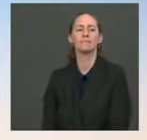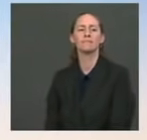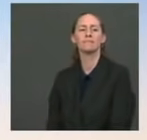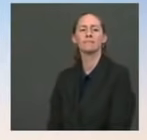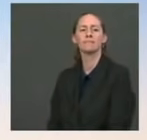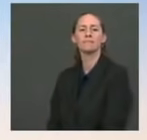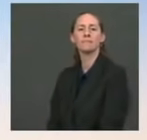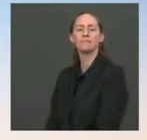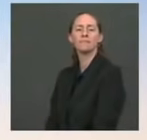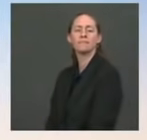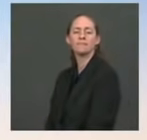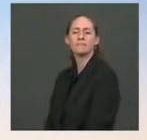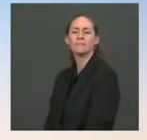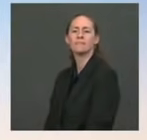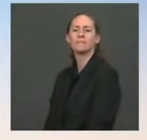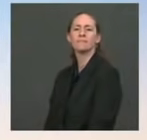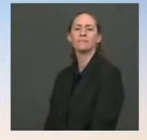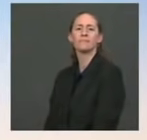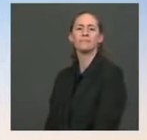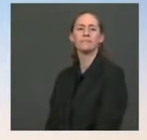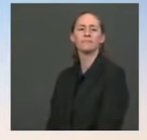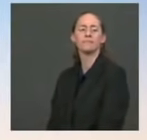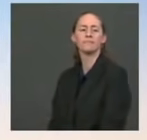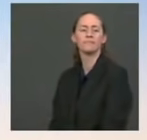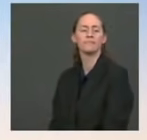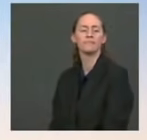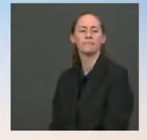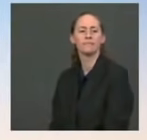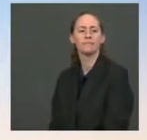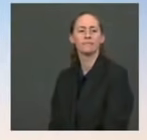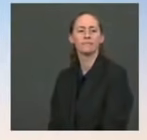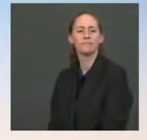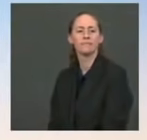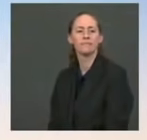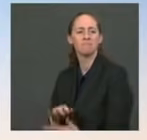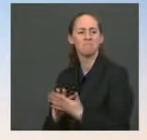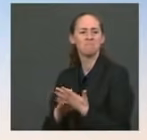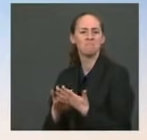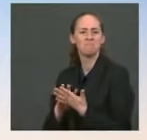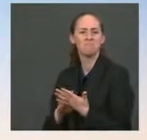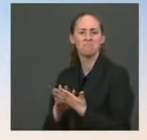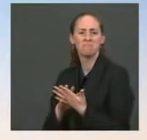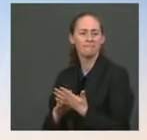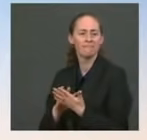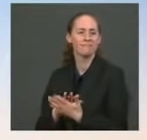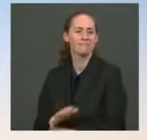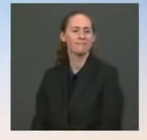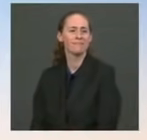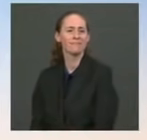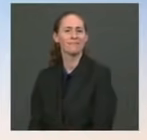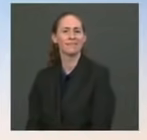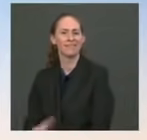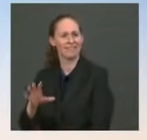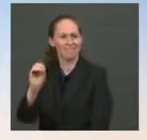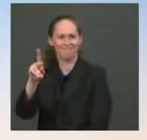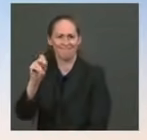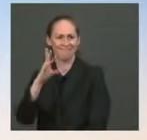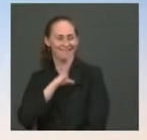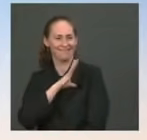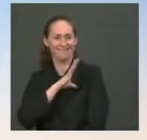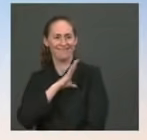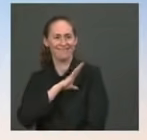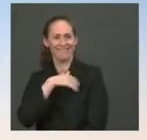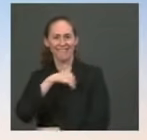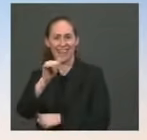and an apology to Anne for cutting in line. So on It's okay. We tried to call in Chris. Okay. So it's okay. Quad, go